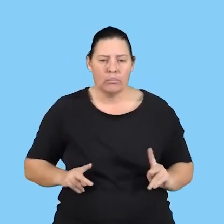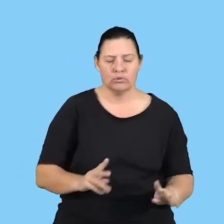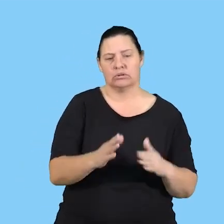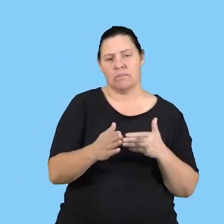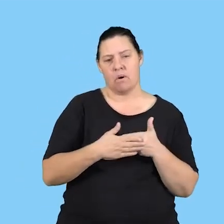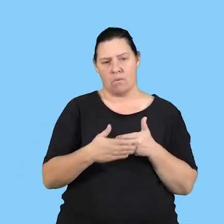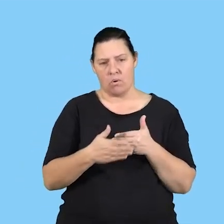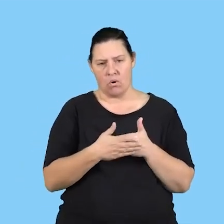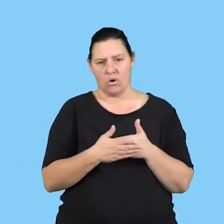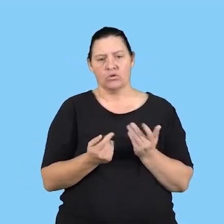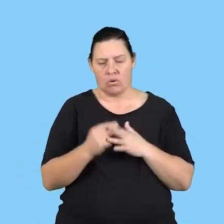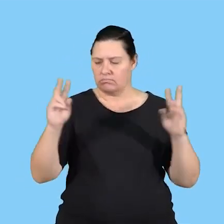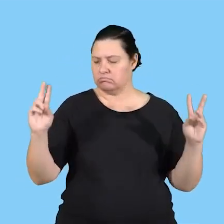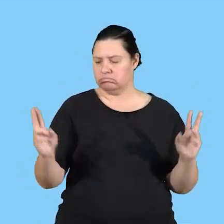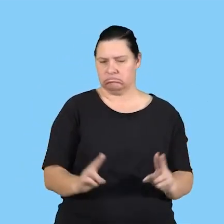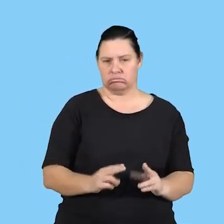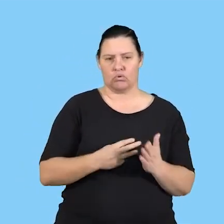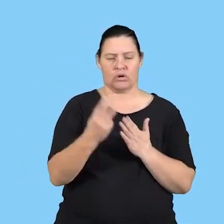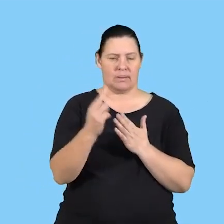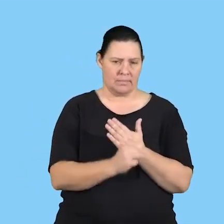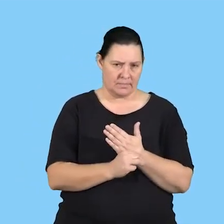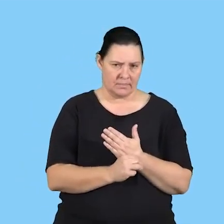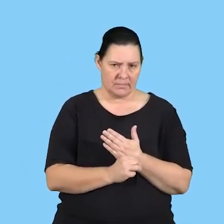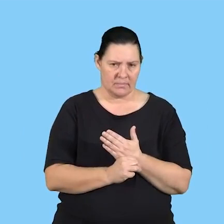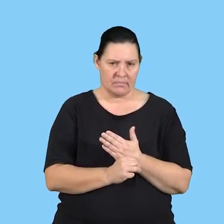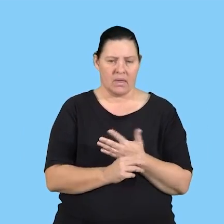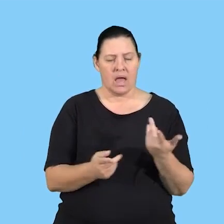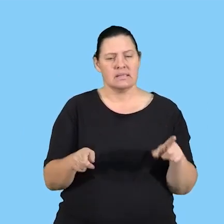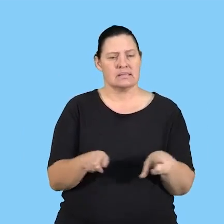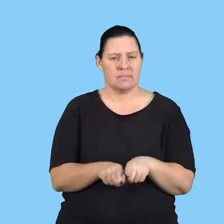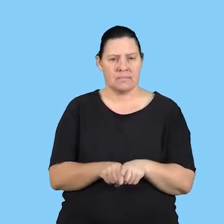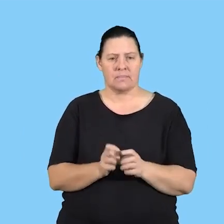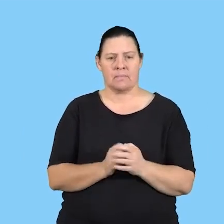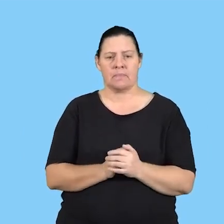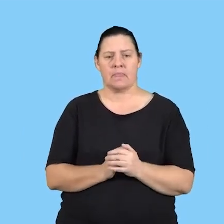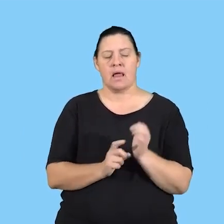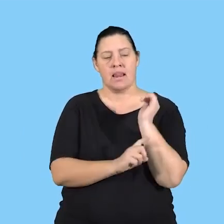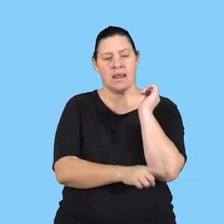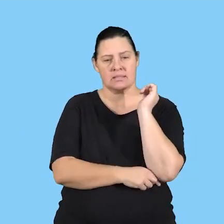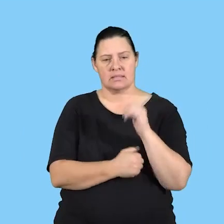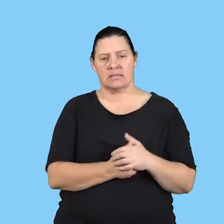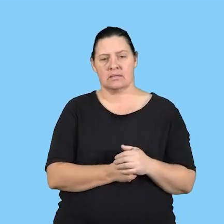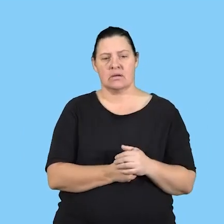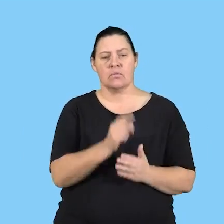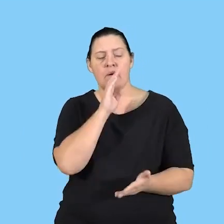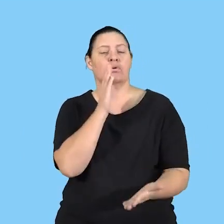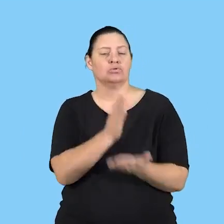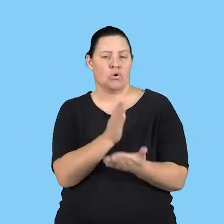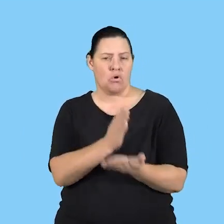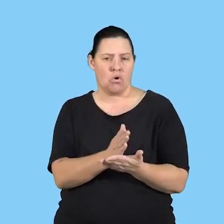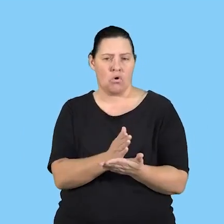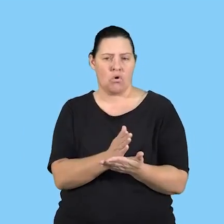further opportunities to trim the curriculum, and of course, lastly,